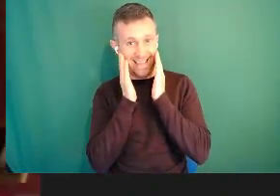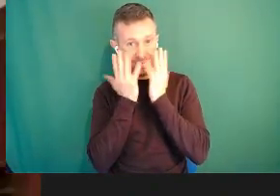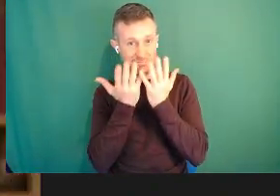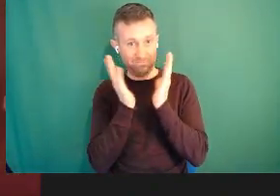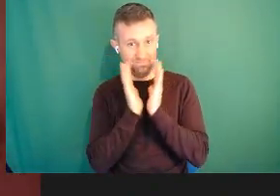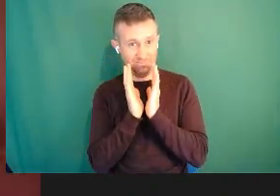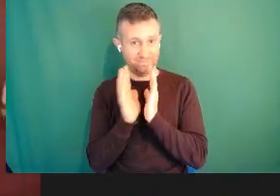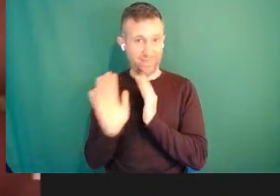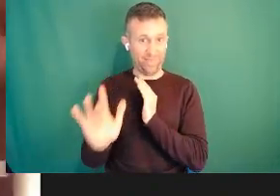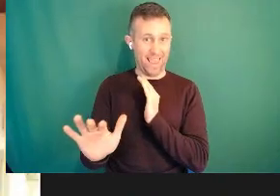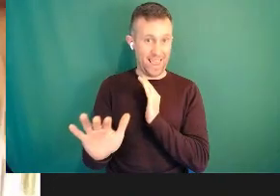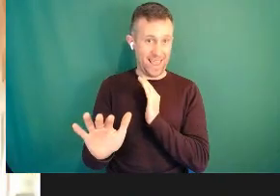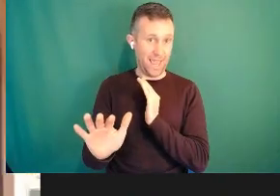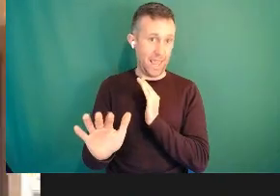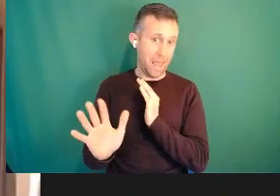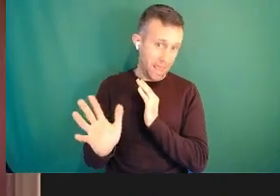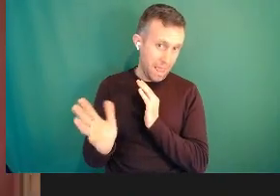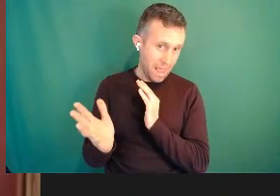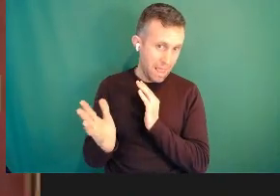We've got the Duchess again here.